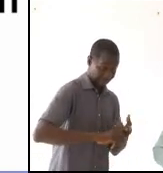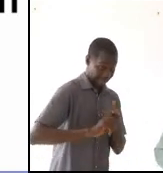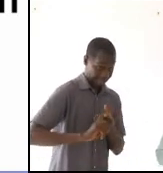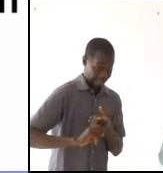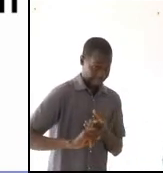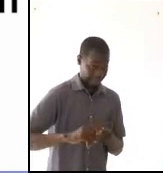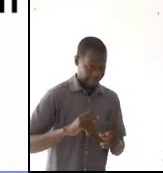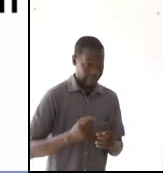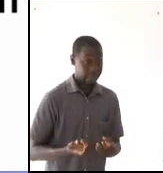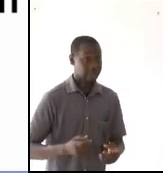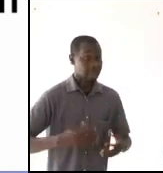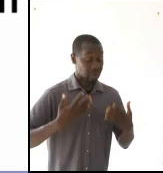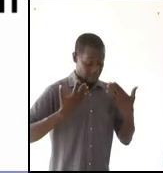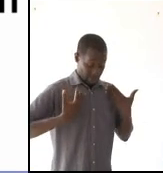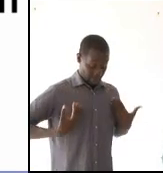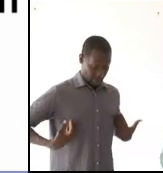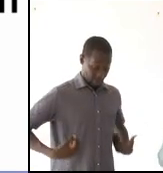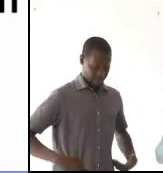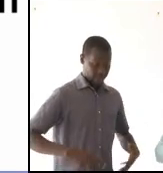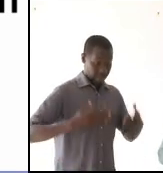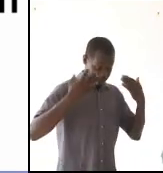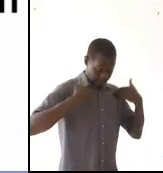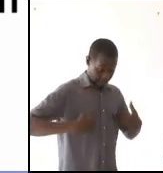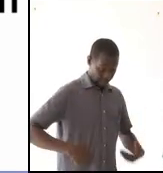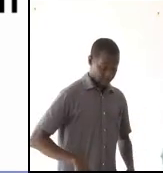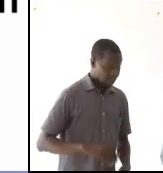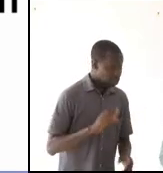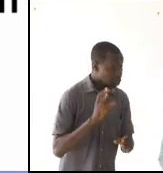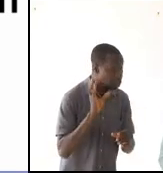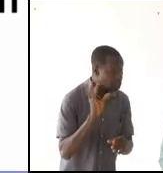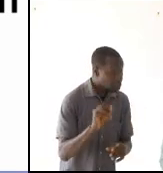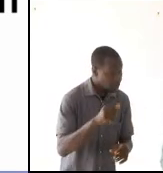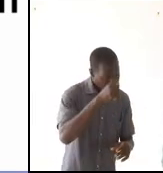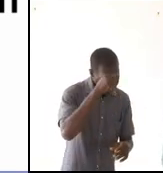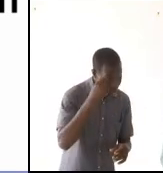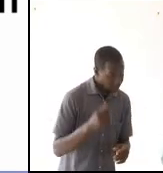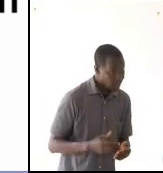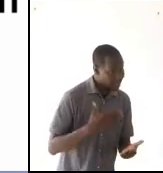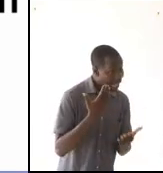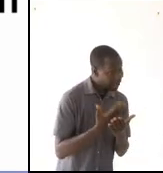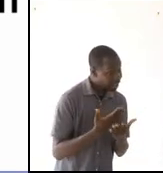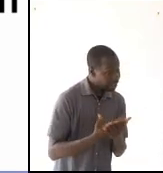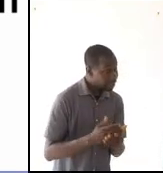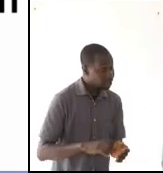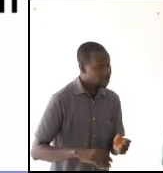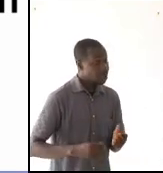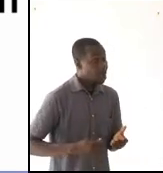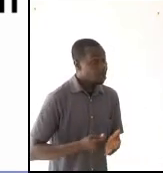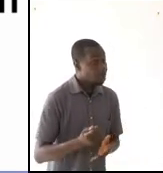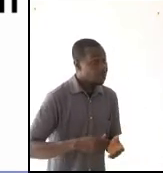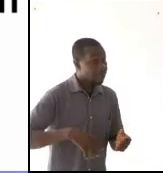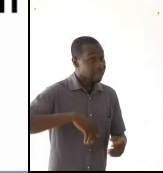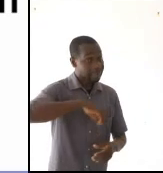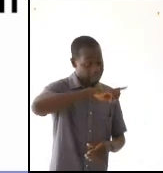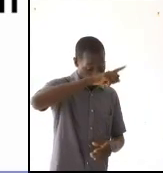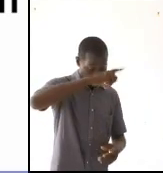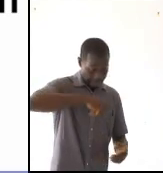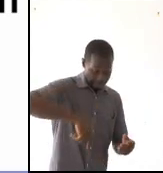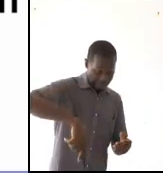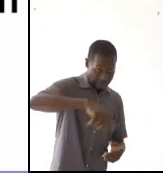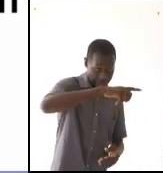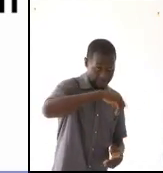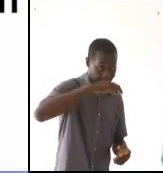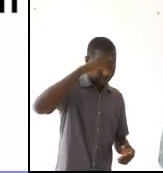they themselves get nourishment and they're able to do their work, and their finished product is sent to the circulatory system.